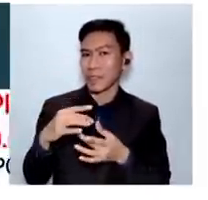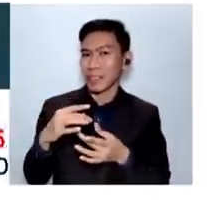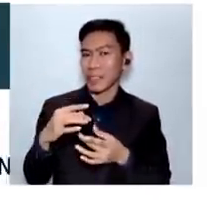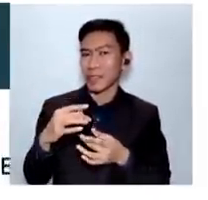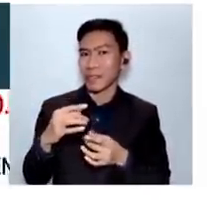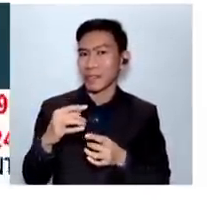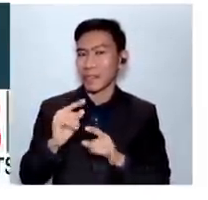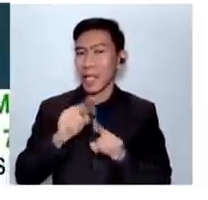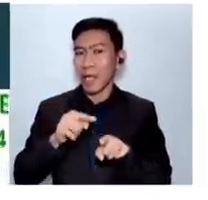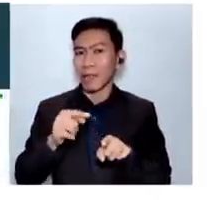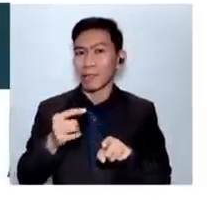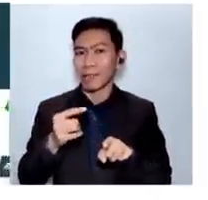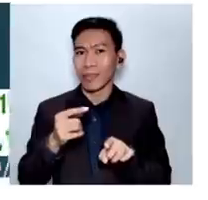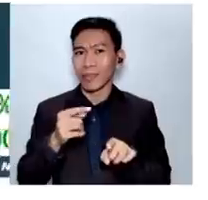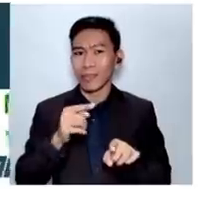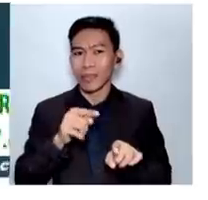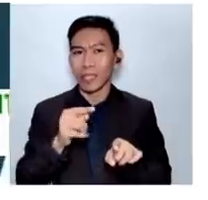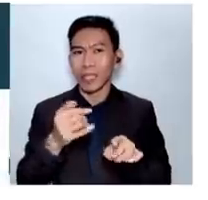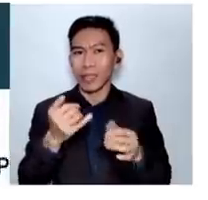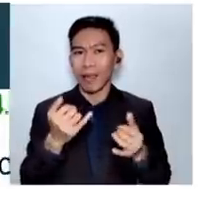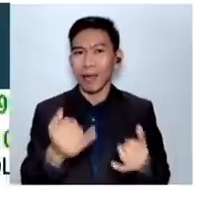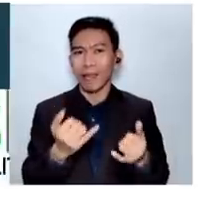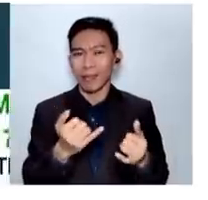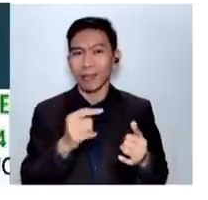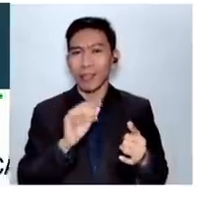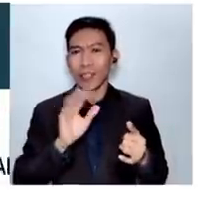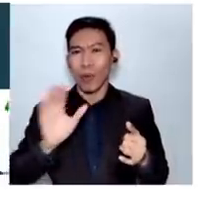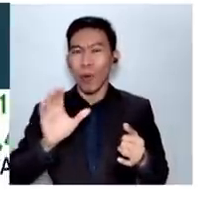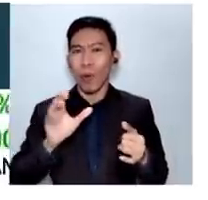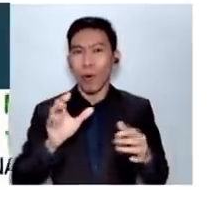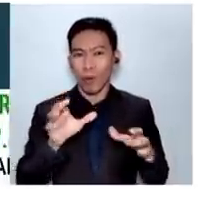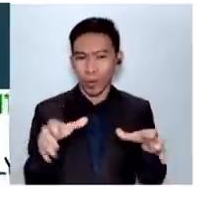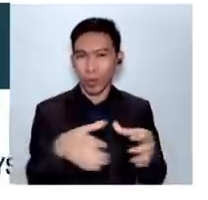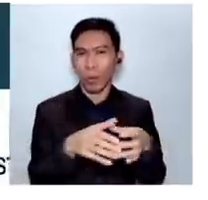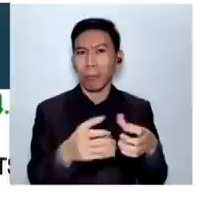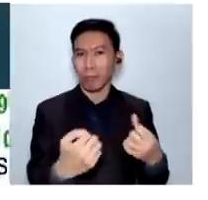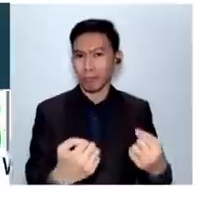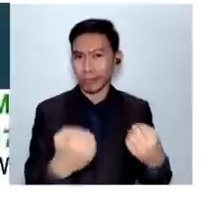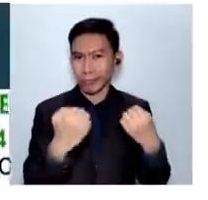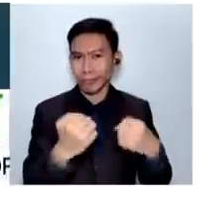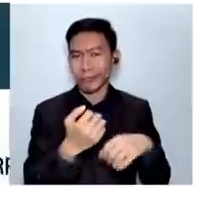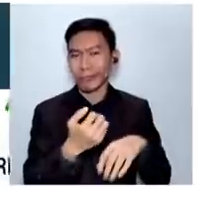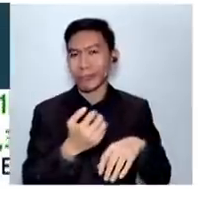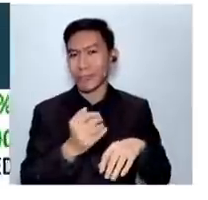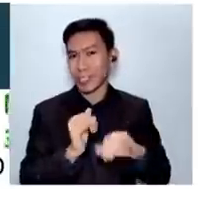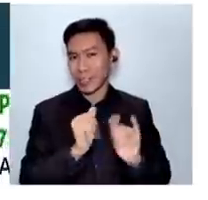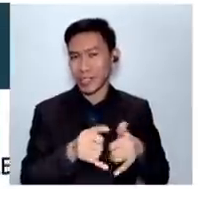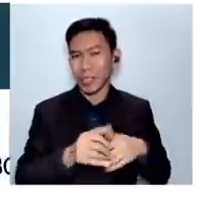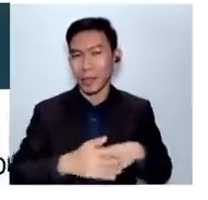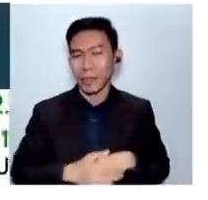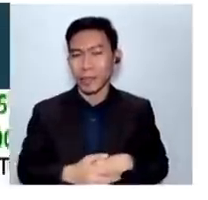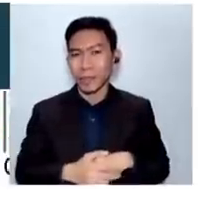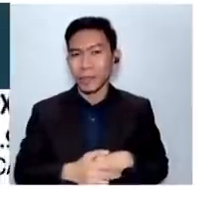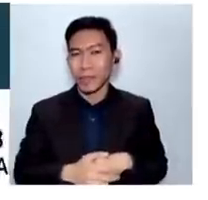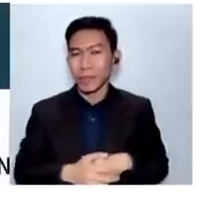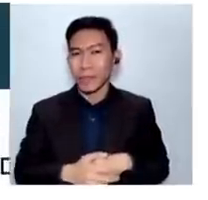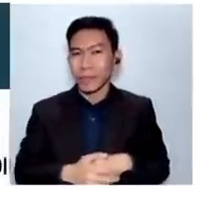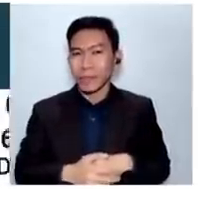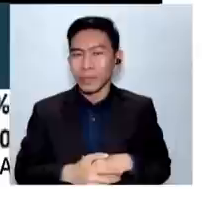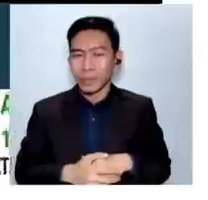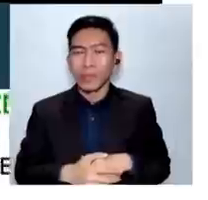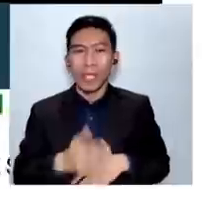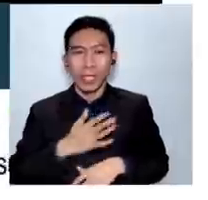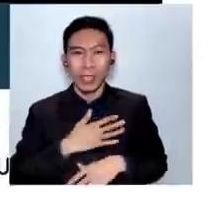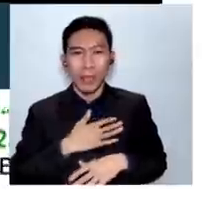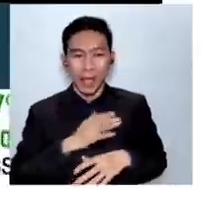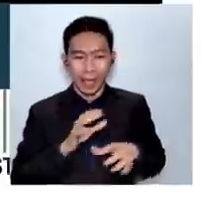the former and not the latter when it comes to your wing of the party? When it comes to my